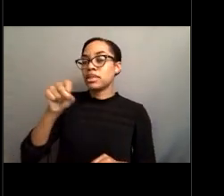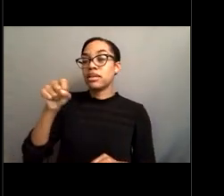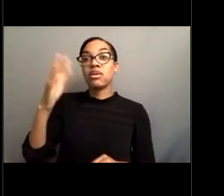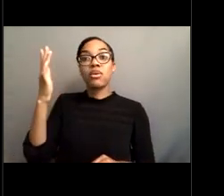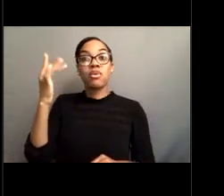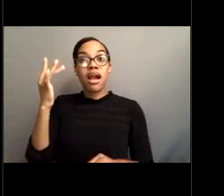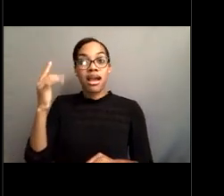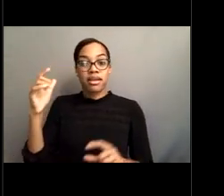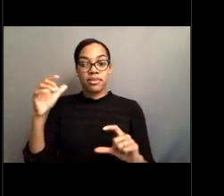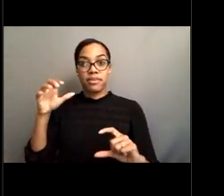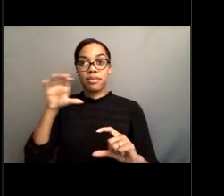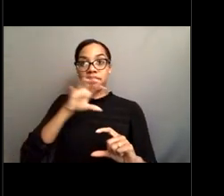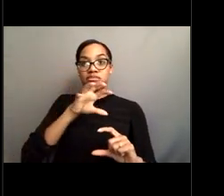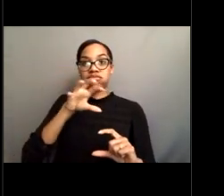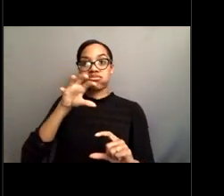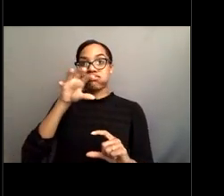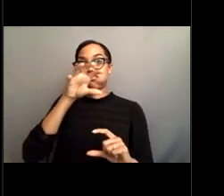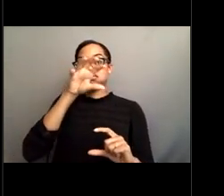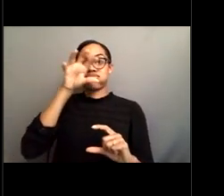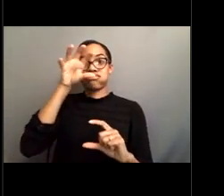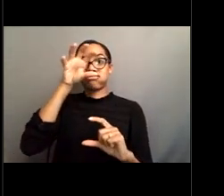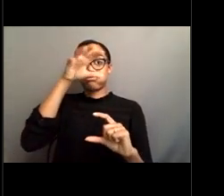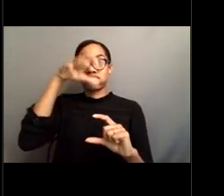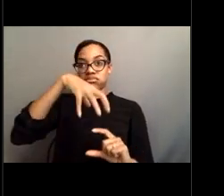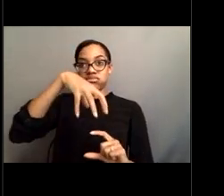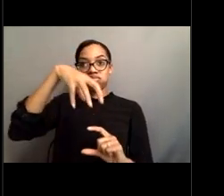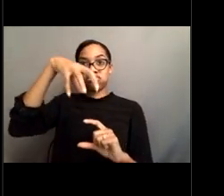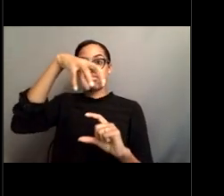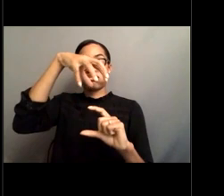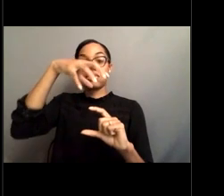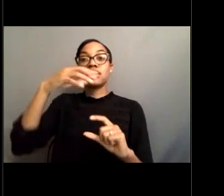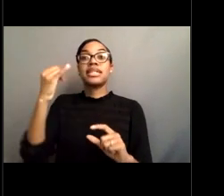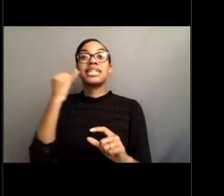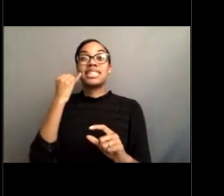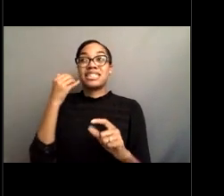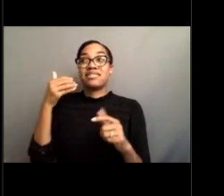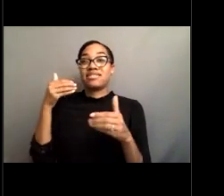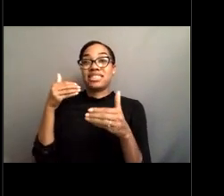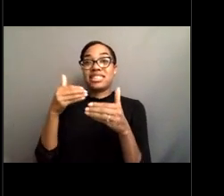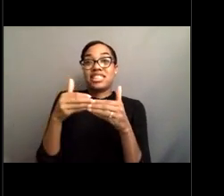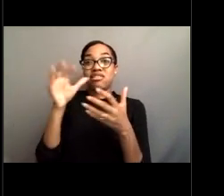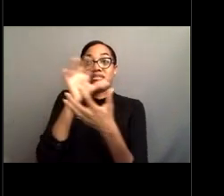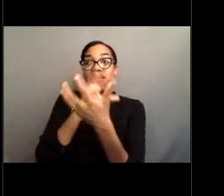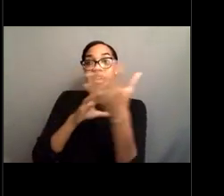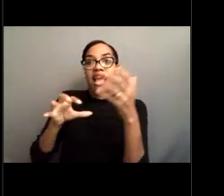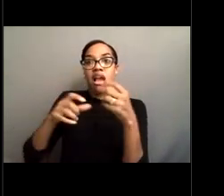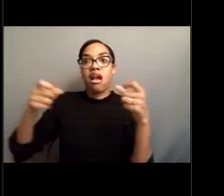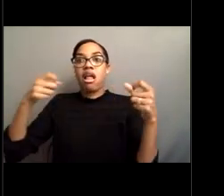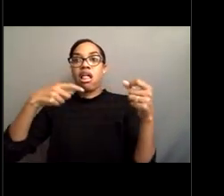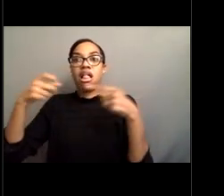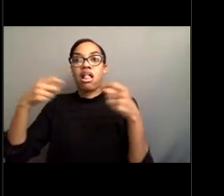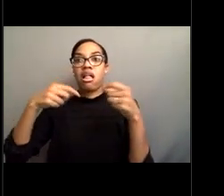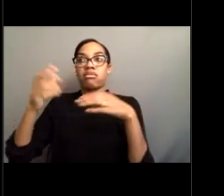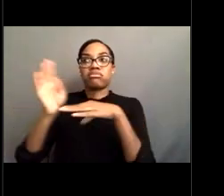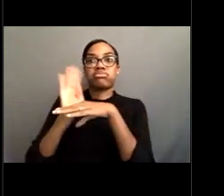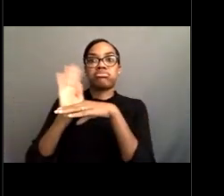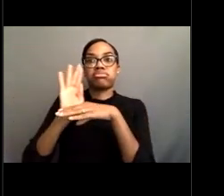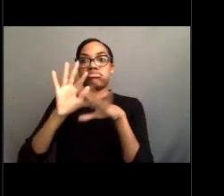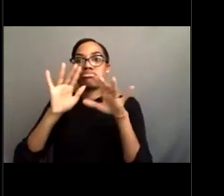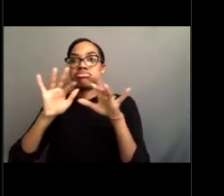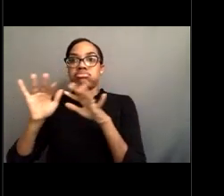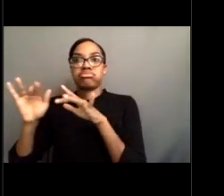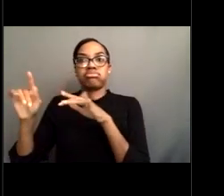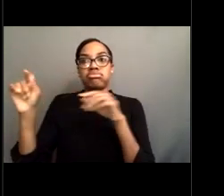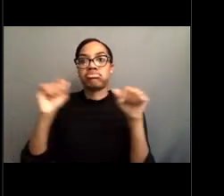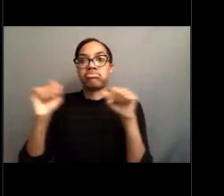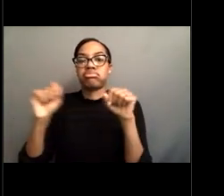they get near a thunderstorm or they get near something that's really electrified cloud, you know, it will help to make a channel that will allow a discharge